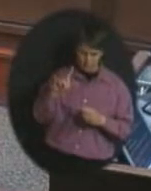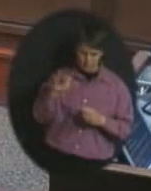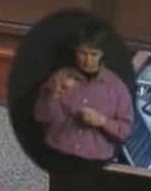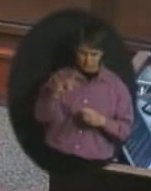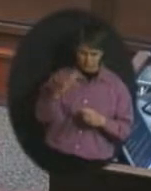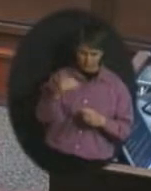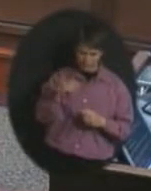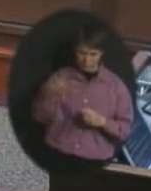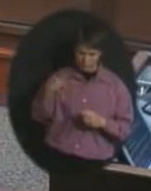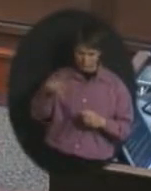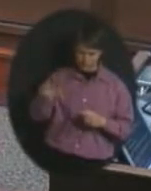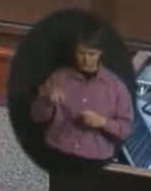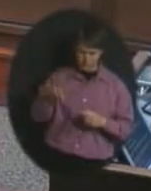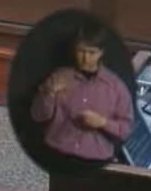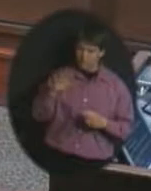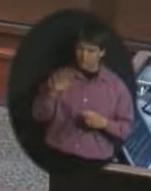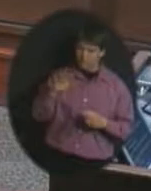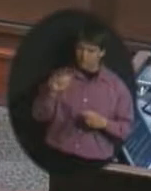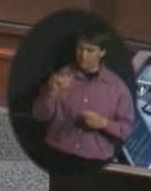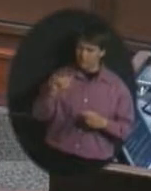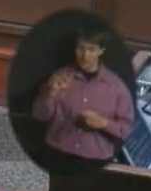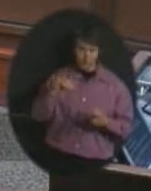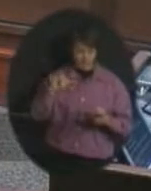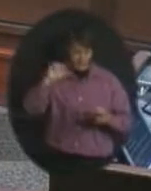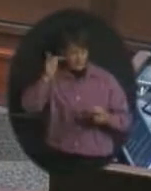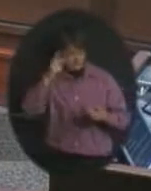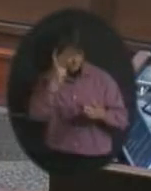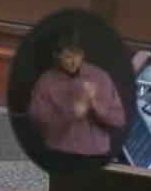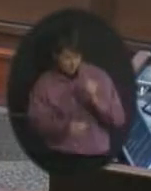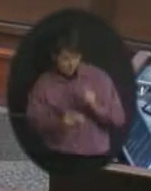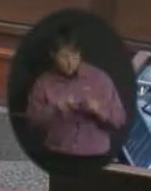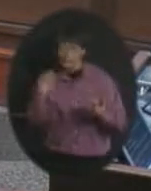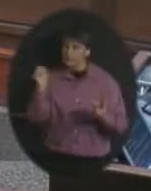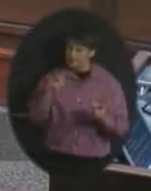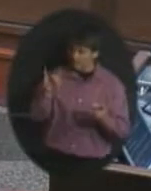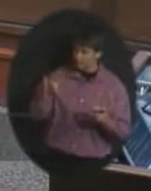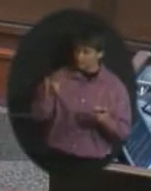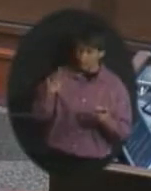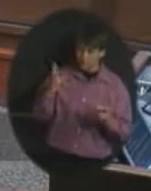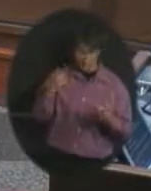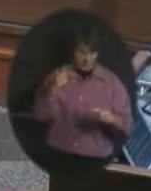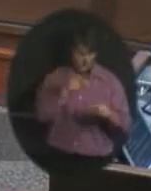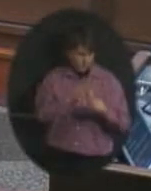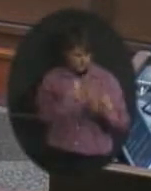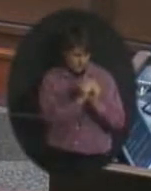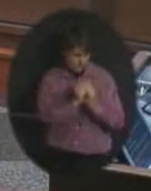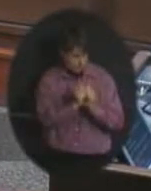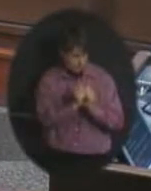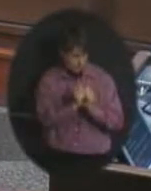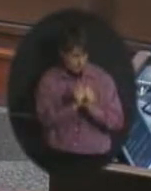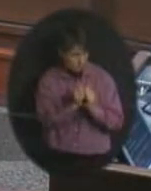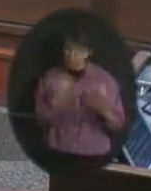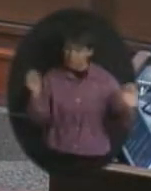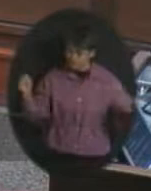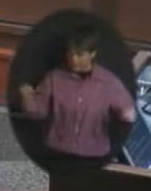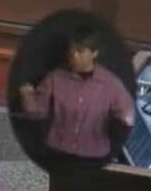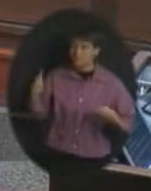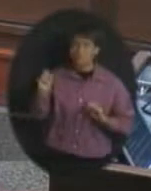2013. Second. Would you second both of those motions, Ms. Ashley? Yes. Would board members like to vote on those together?